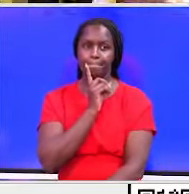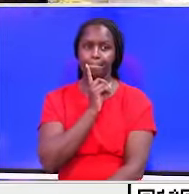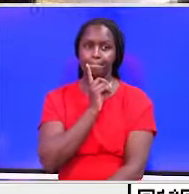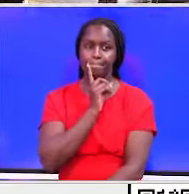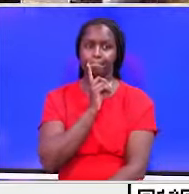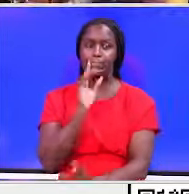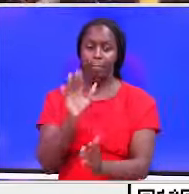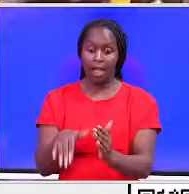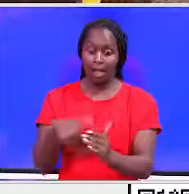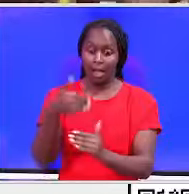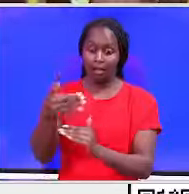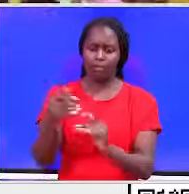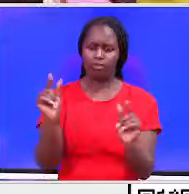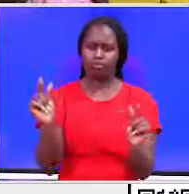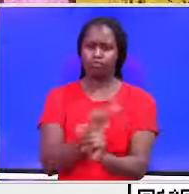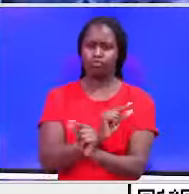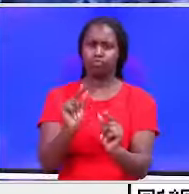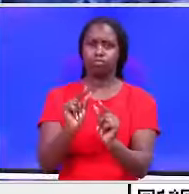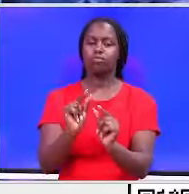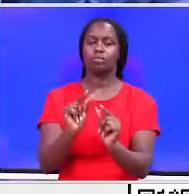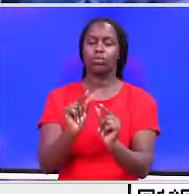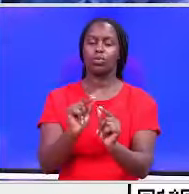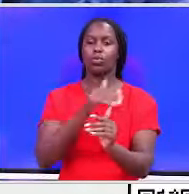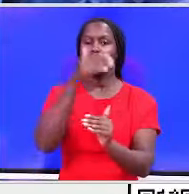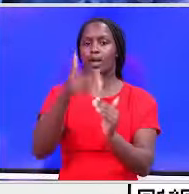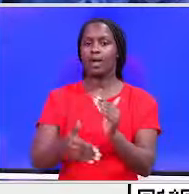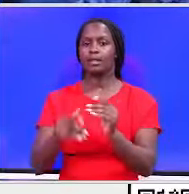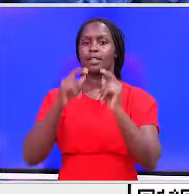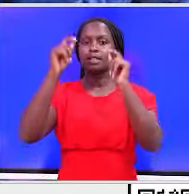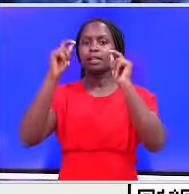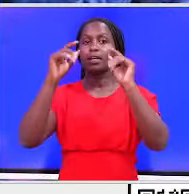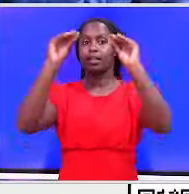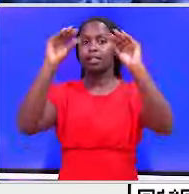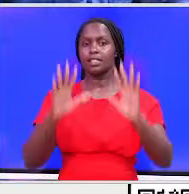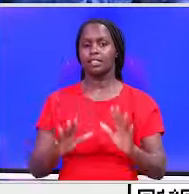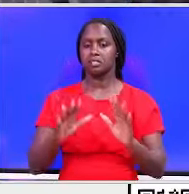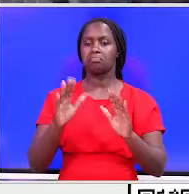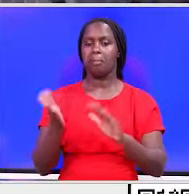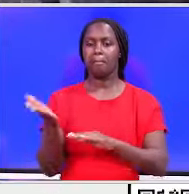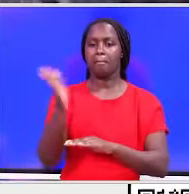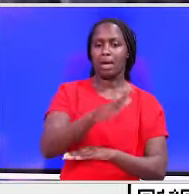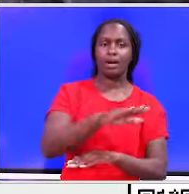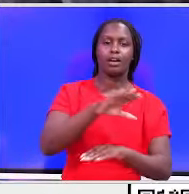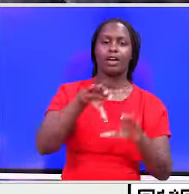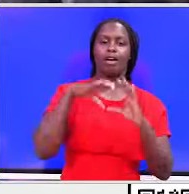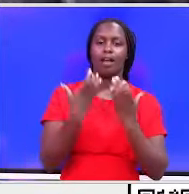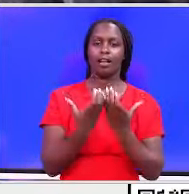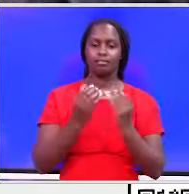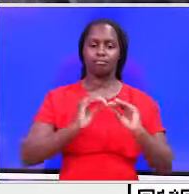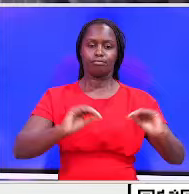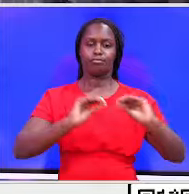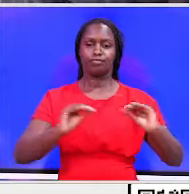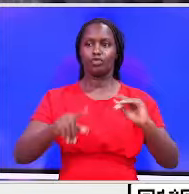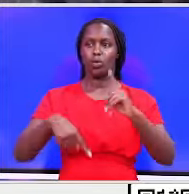Immediately after a short notice to end the strike, teachers resumed and learning continued as usual. Saizi